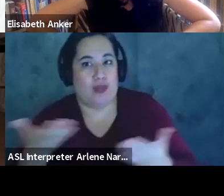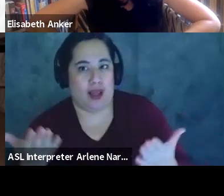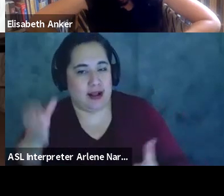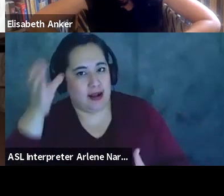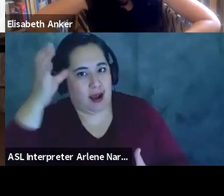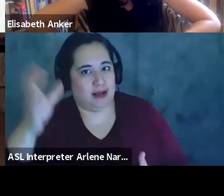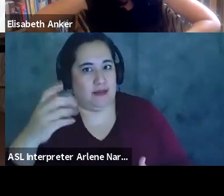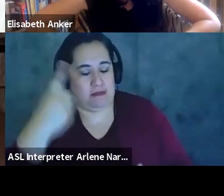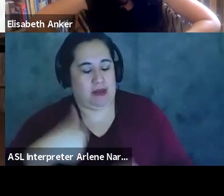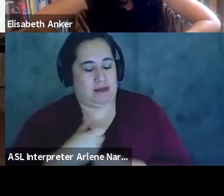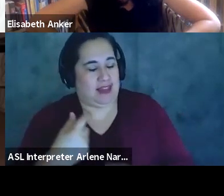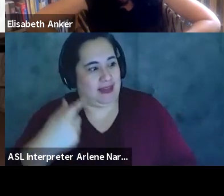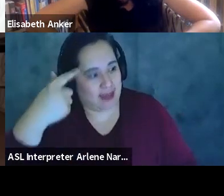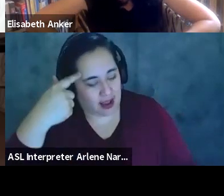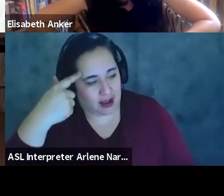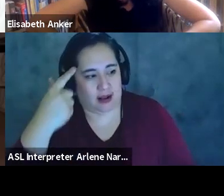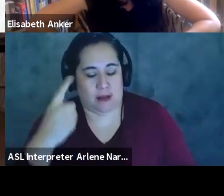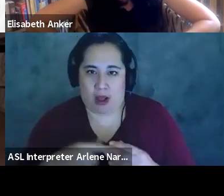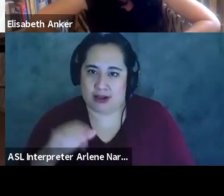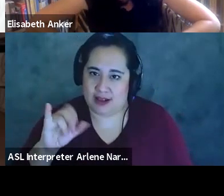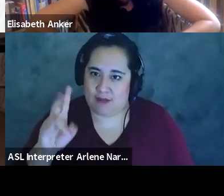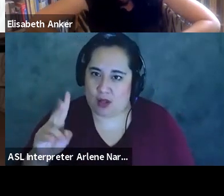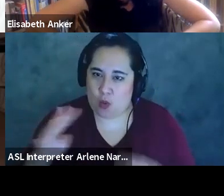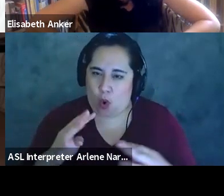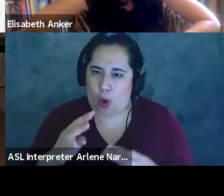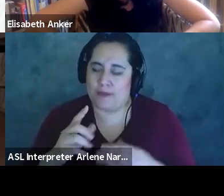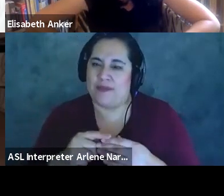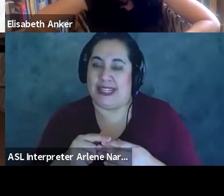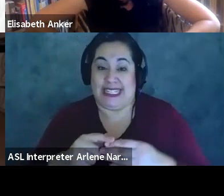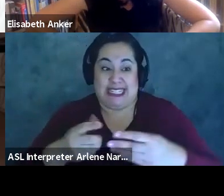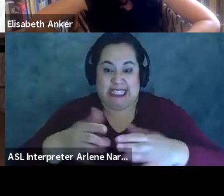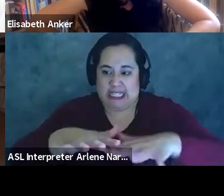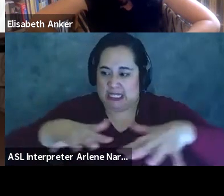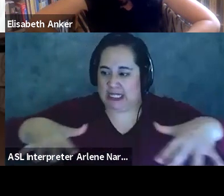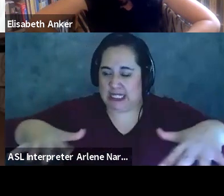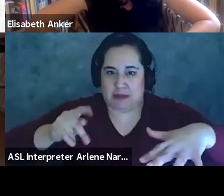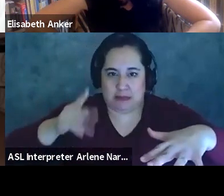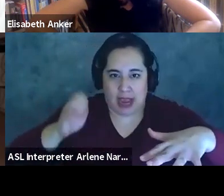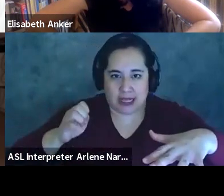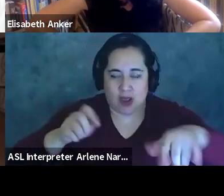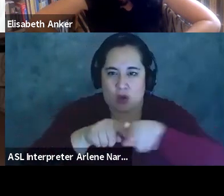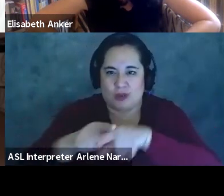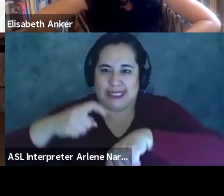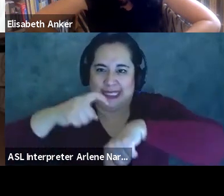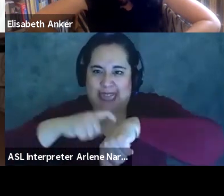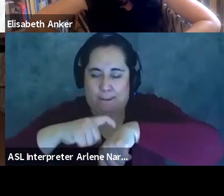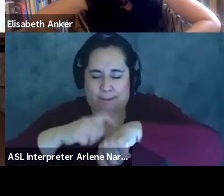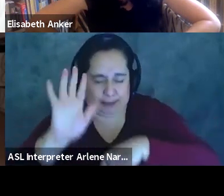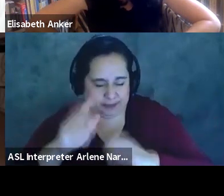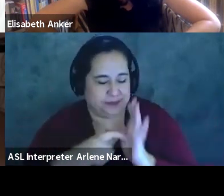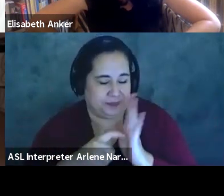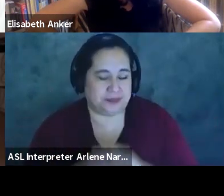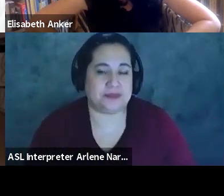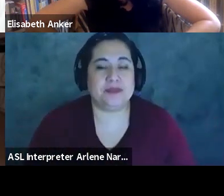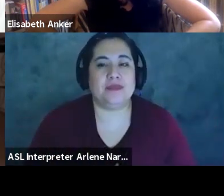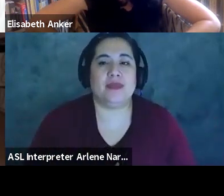forces me to think about is both the spatiality and the temporality to civil war. And for instance, to give